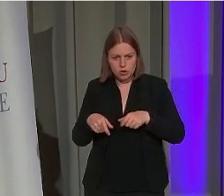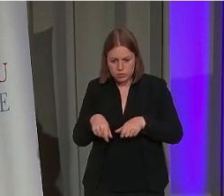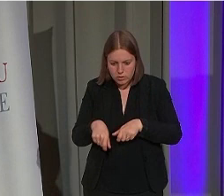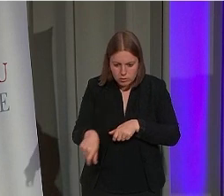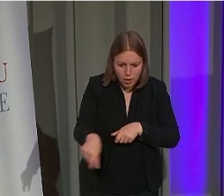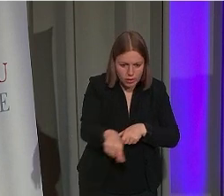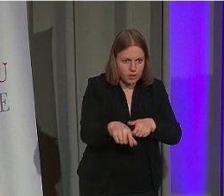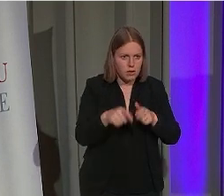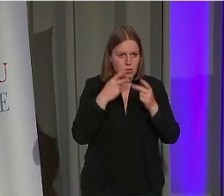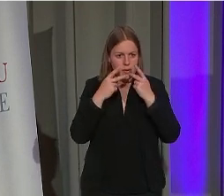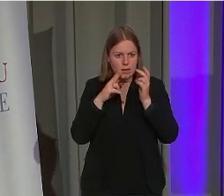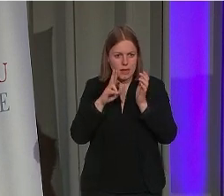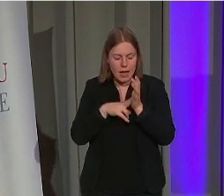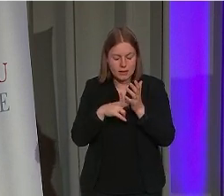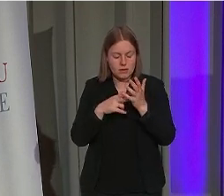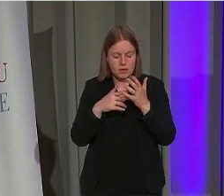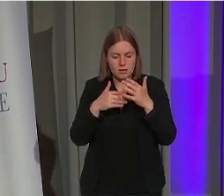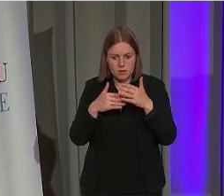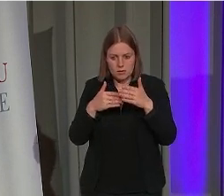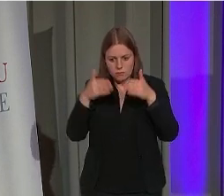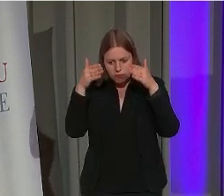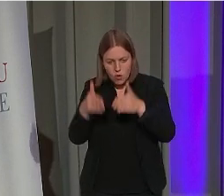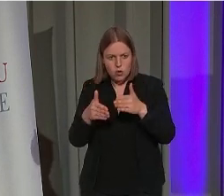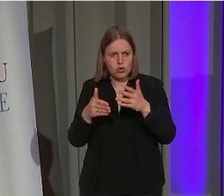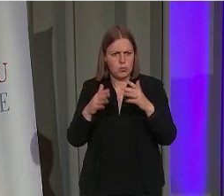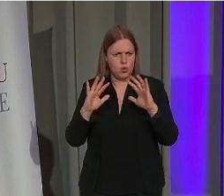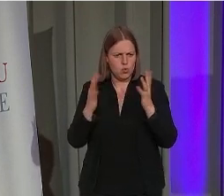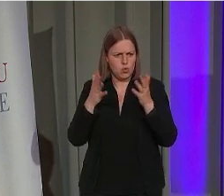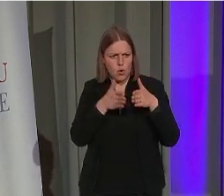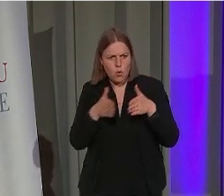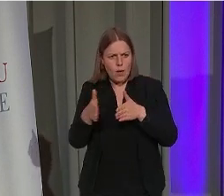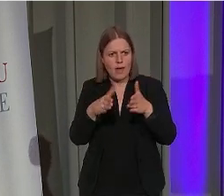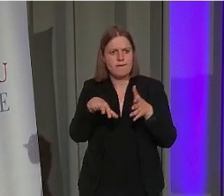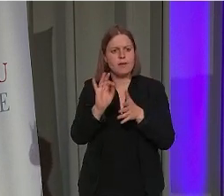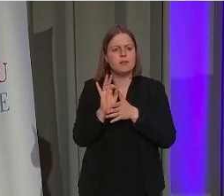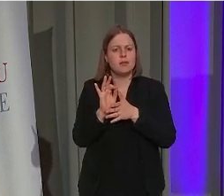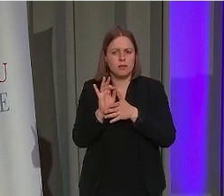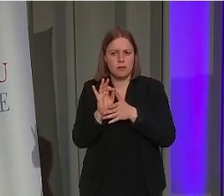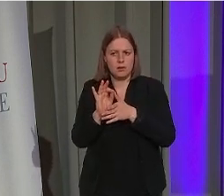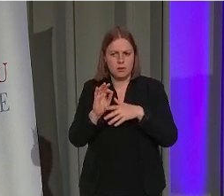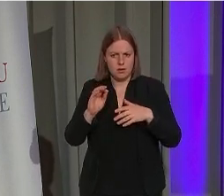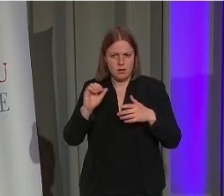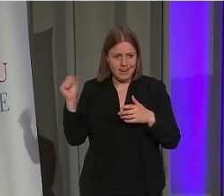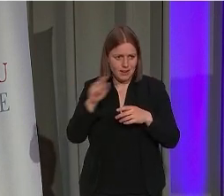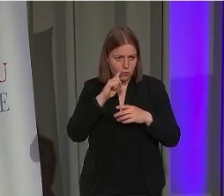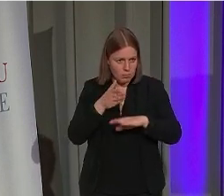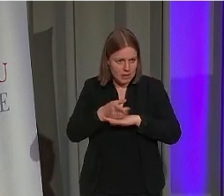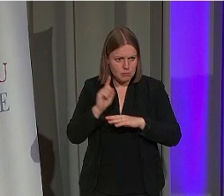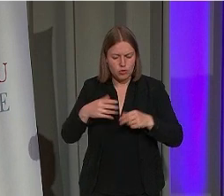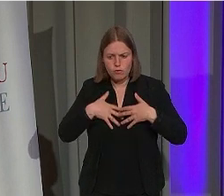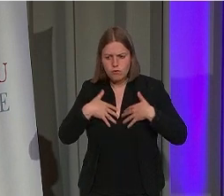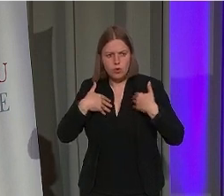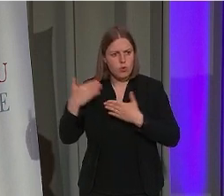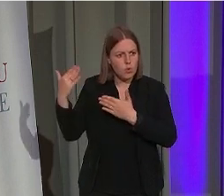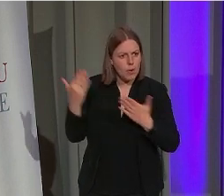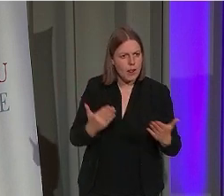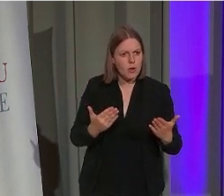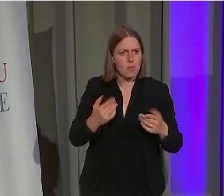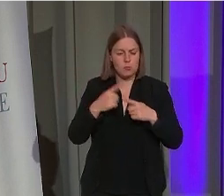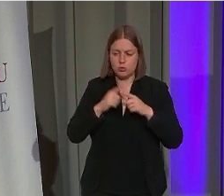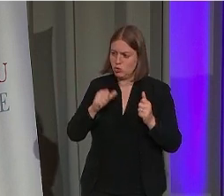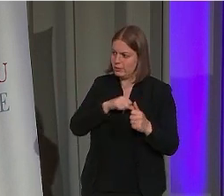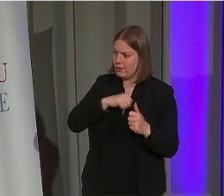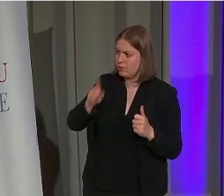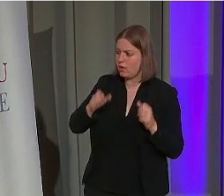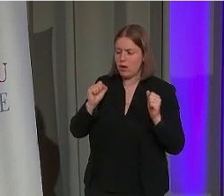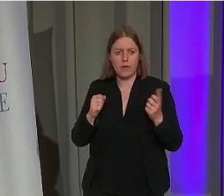way. So both on a tactile and visual level, we focused on the wayfinding very much. Every visitor needs to feel